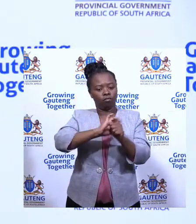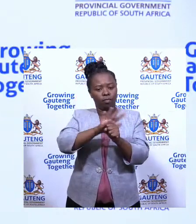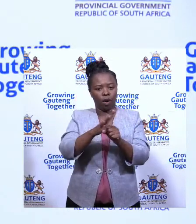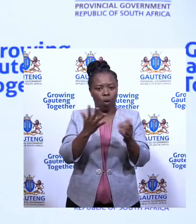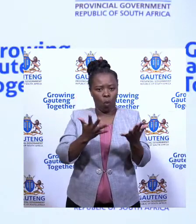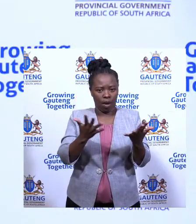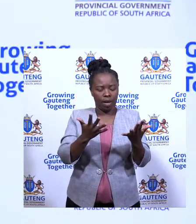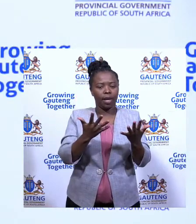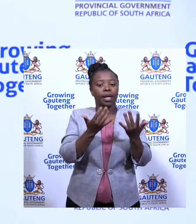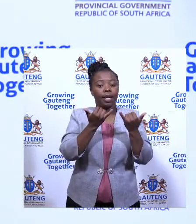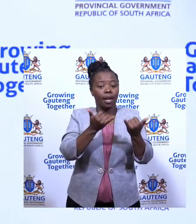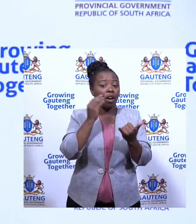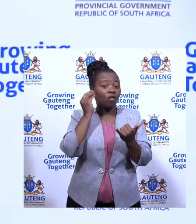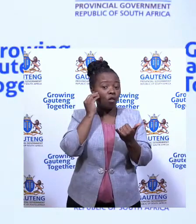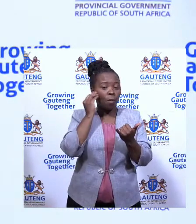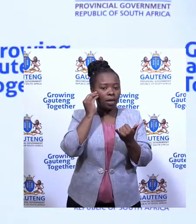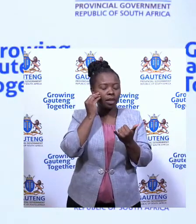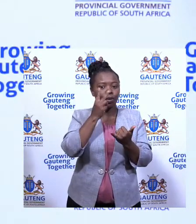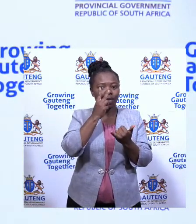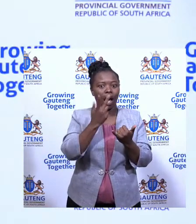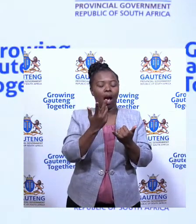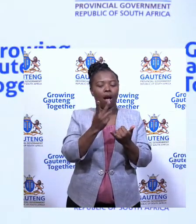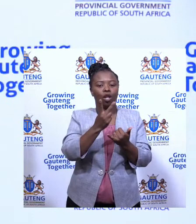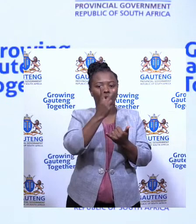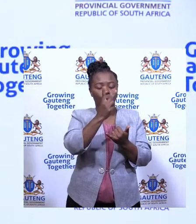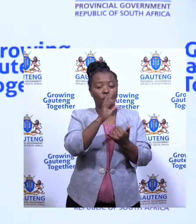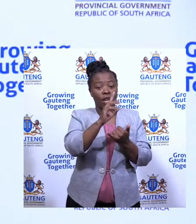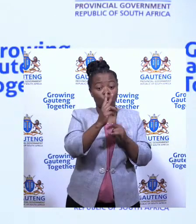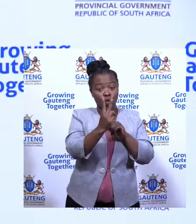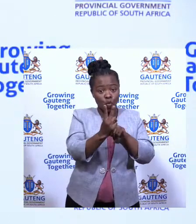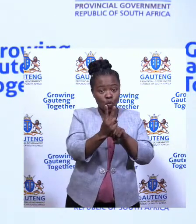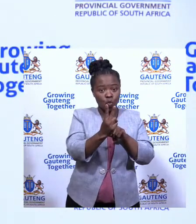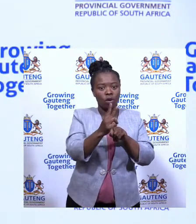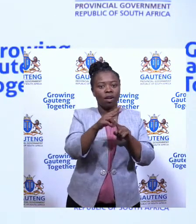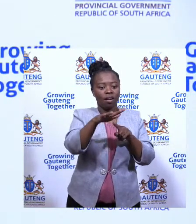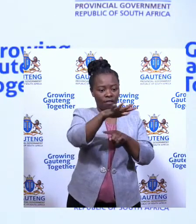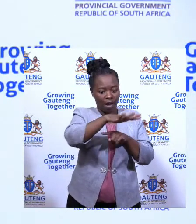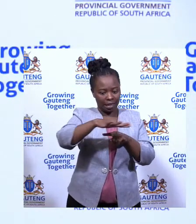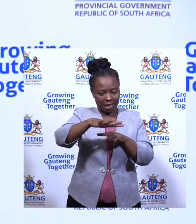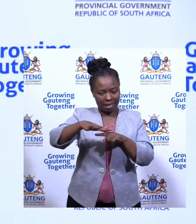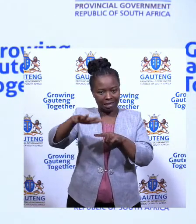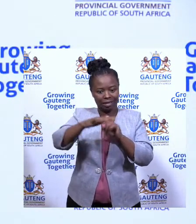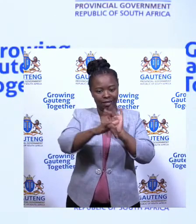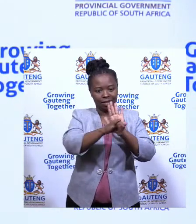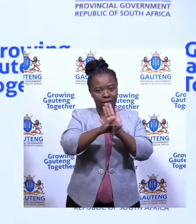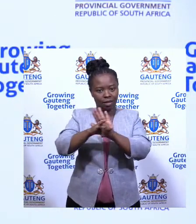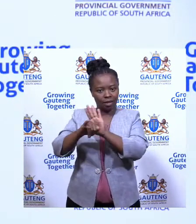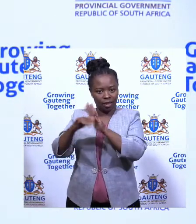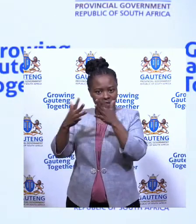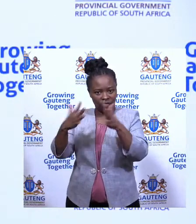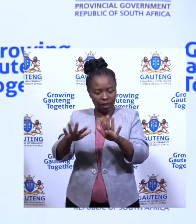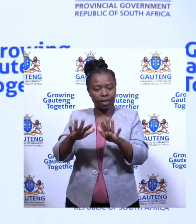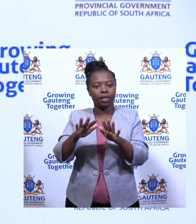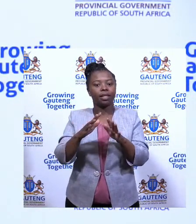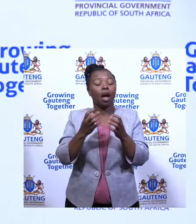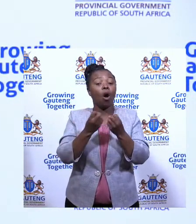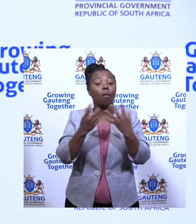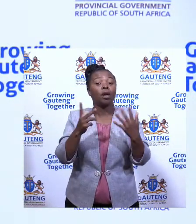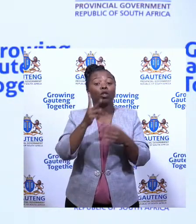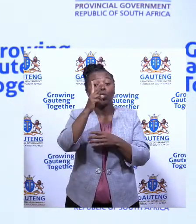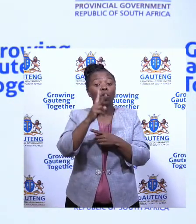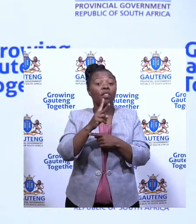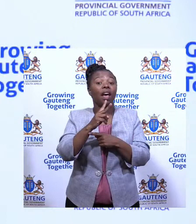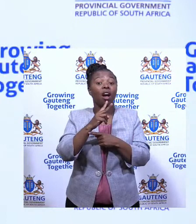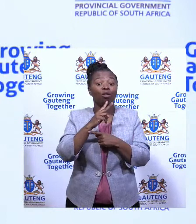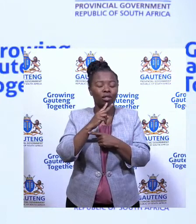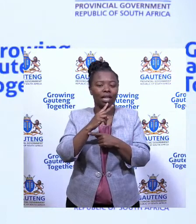date in the data, we've noted 232 facilities that have been identified with well over 2,000 cases